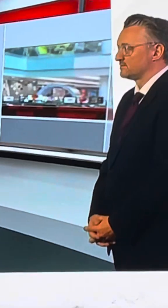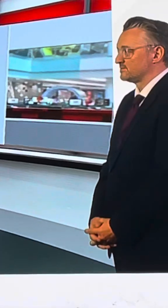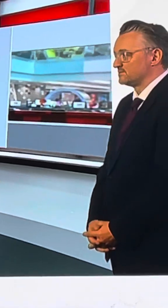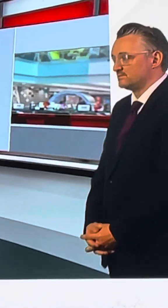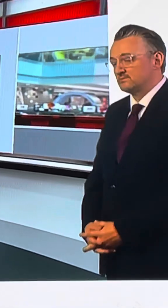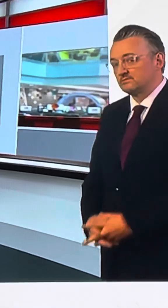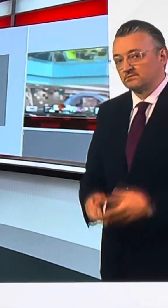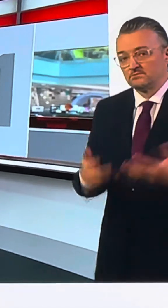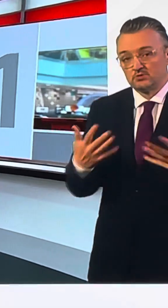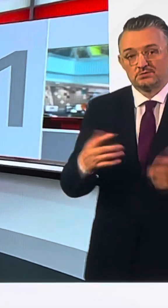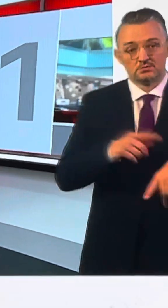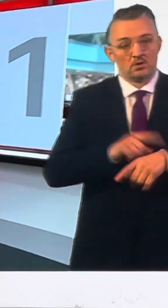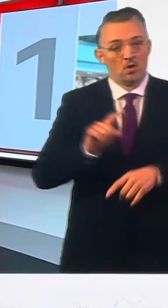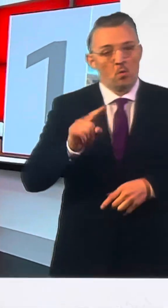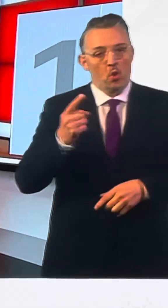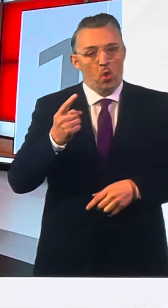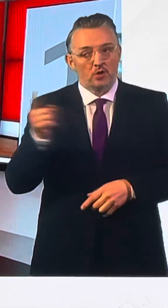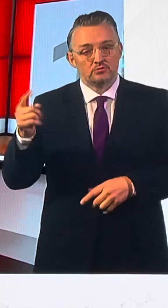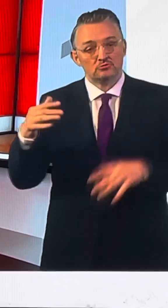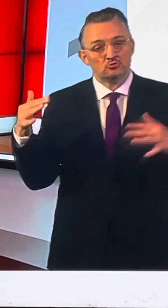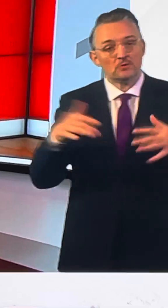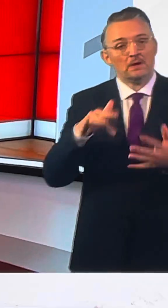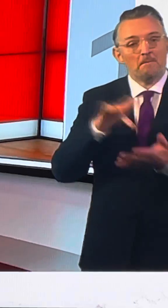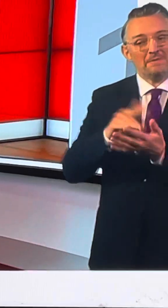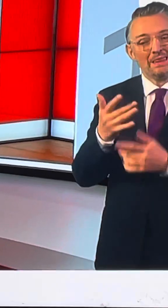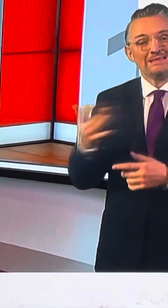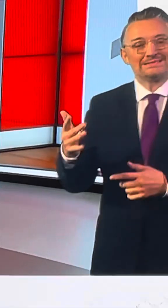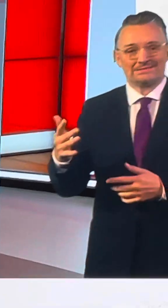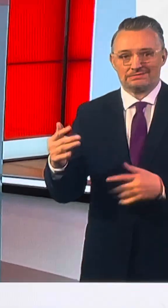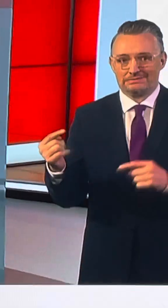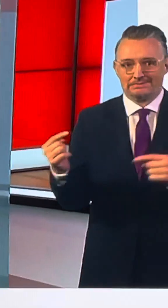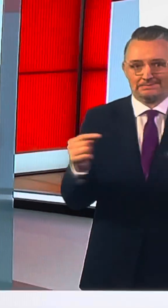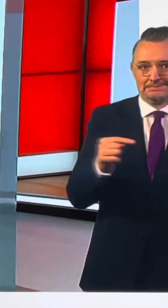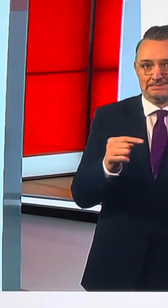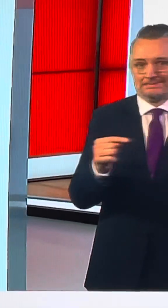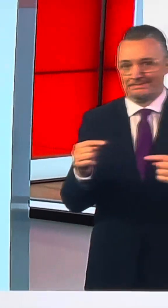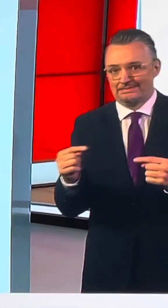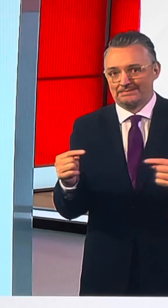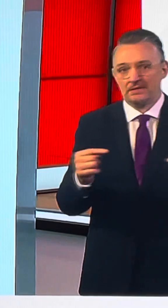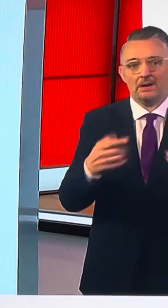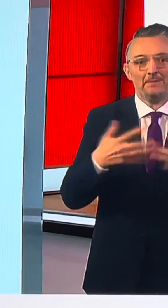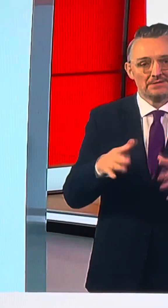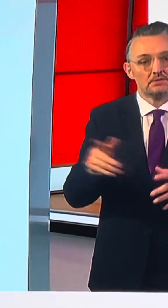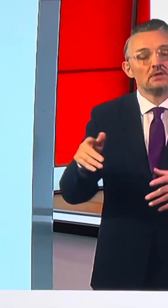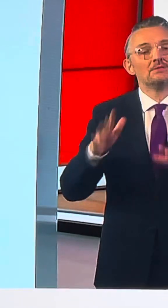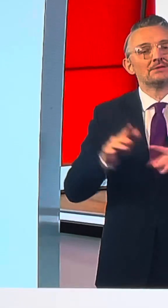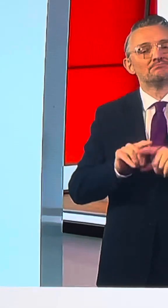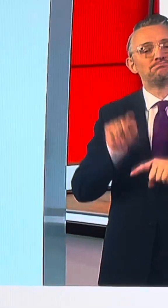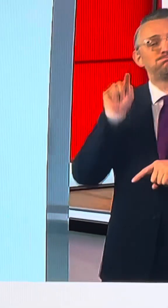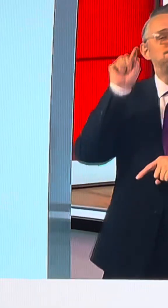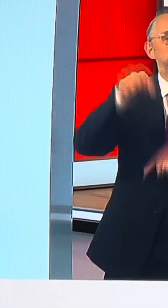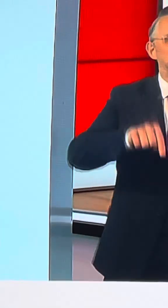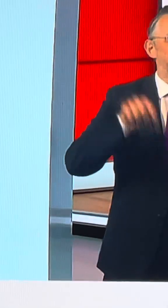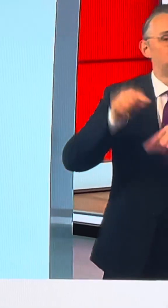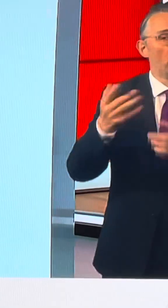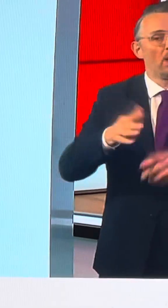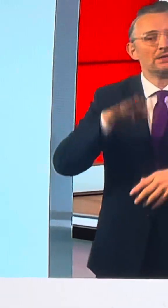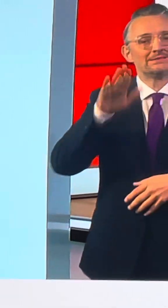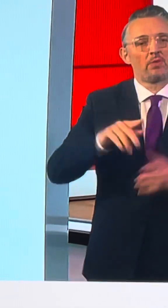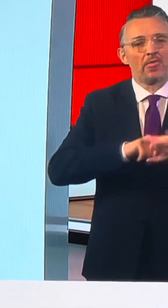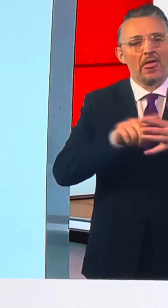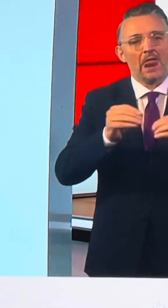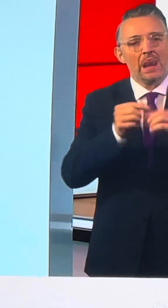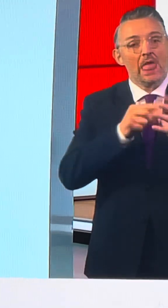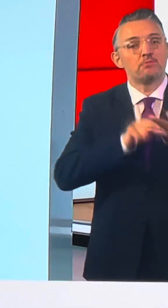Tensions escalate further in the Middle East. Israel is conducting more airstrikes in southern Lebanon after it says it intercepted